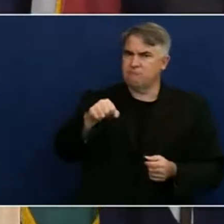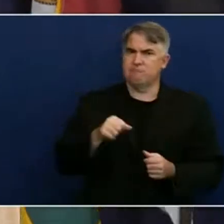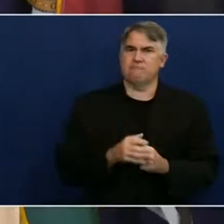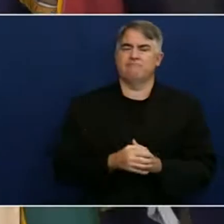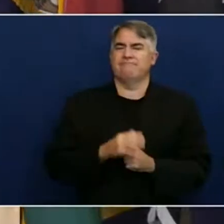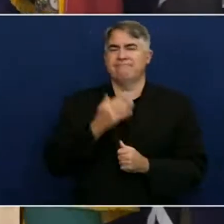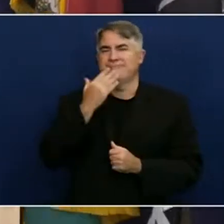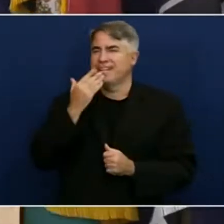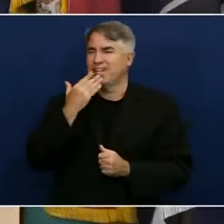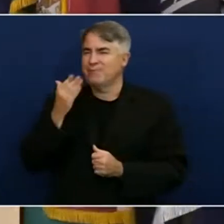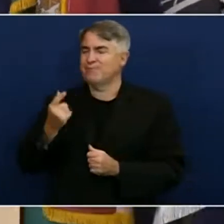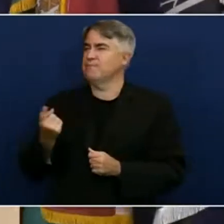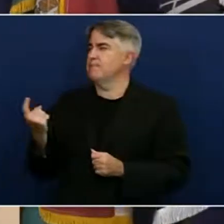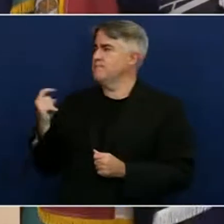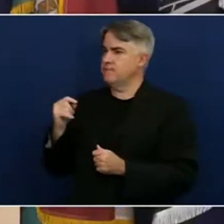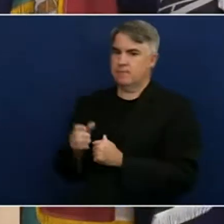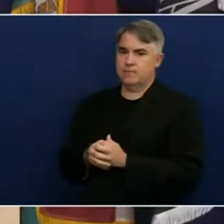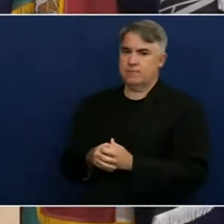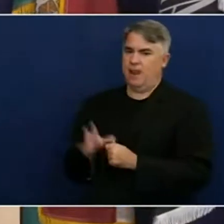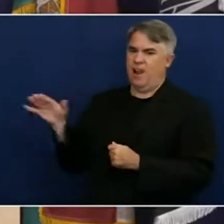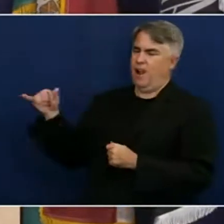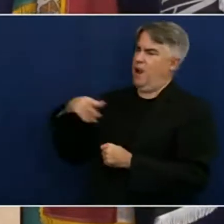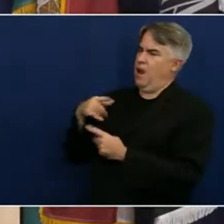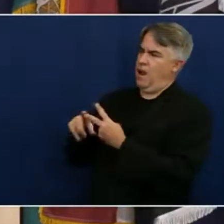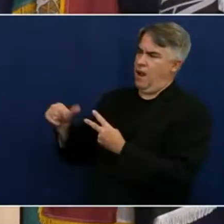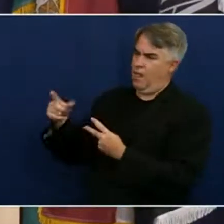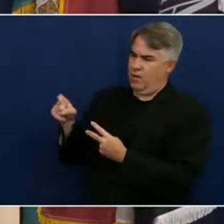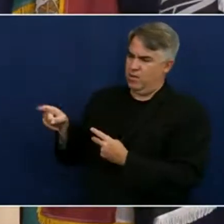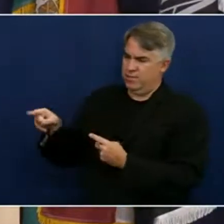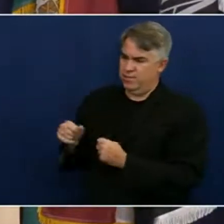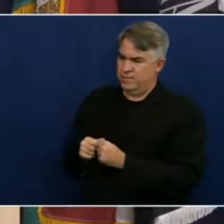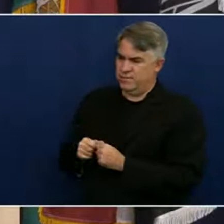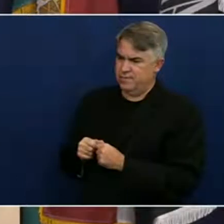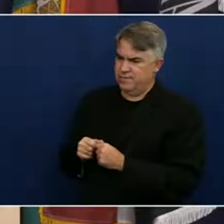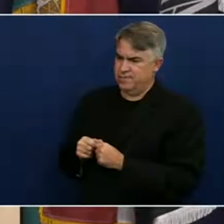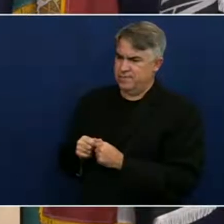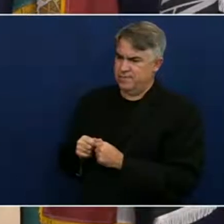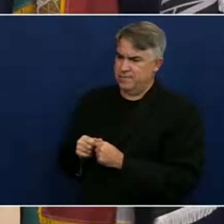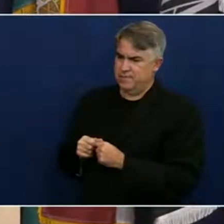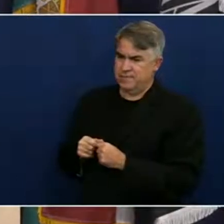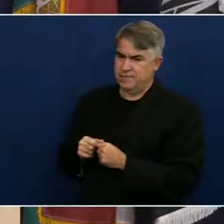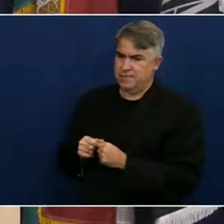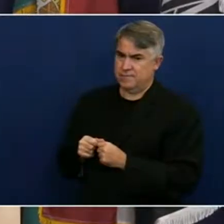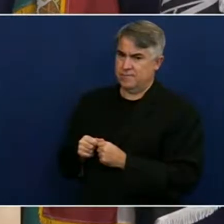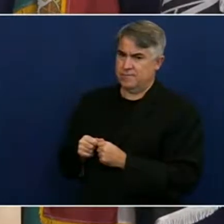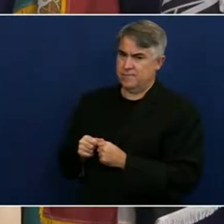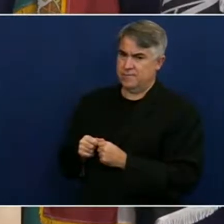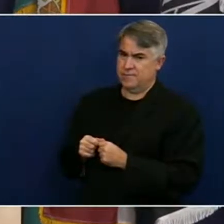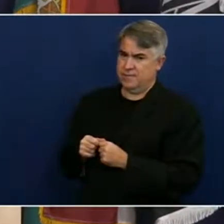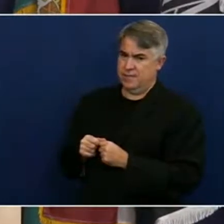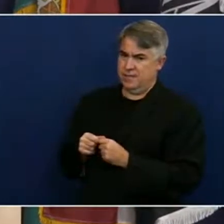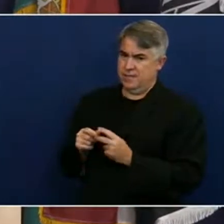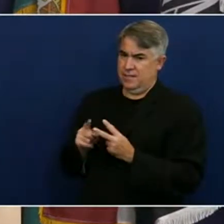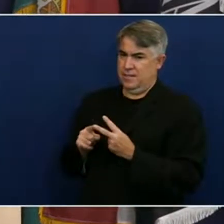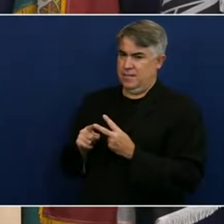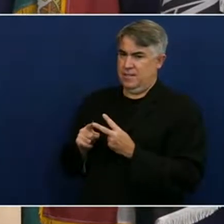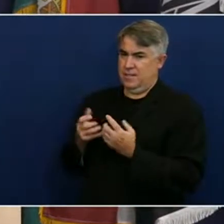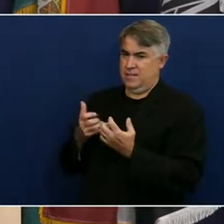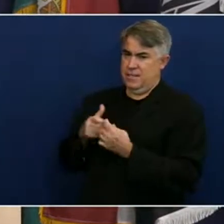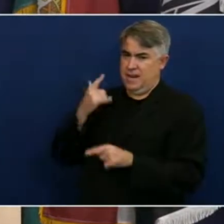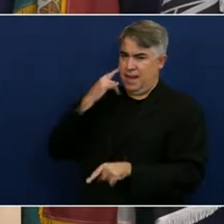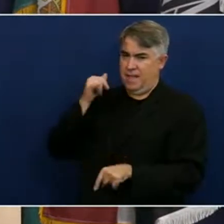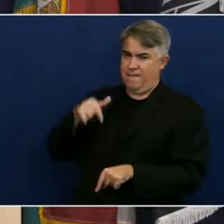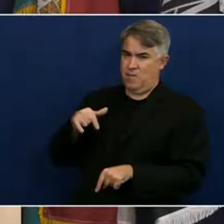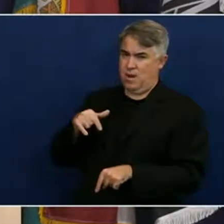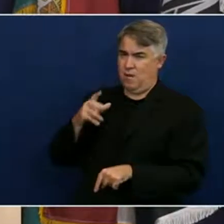Thank you. Yeah, and the other question, I don't know whether this is more of a state level or a county level, but I know in other states we've